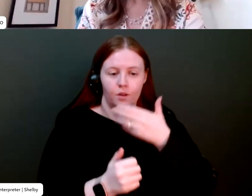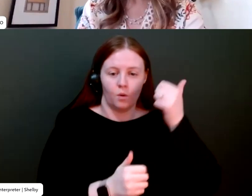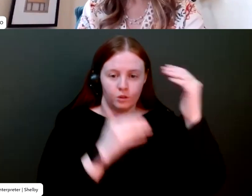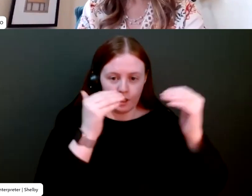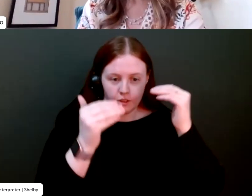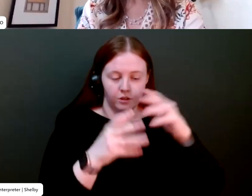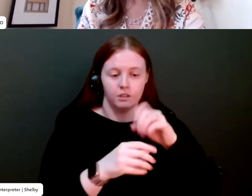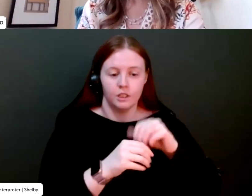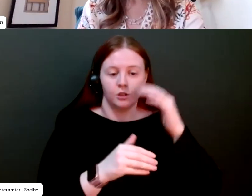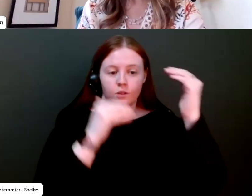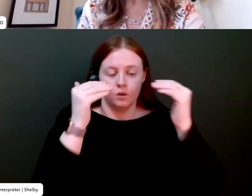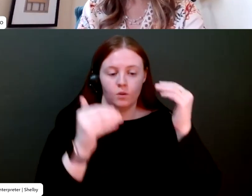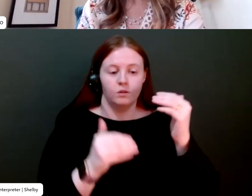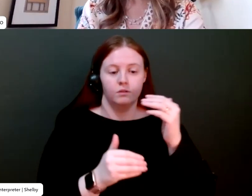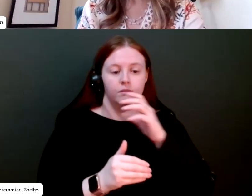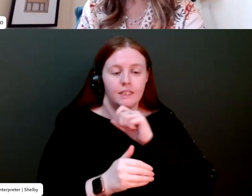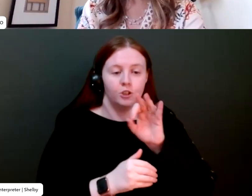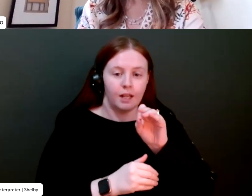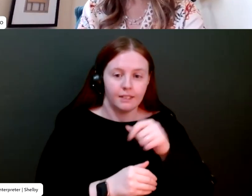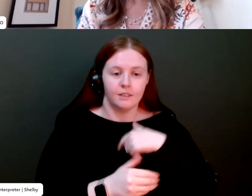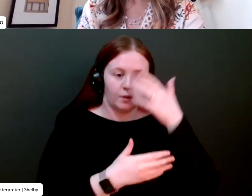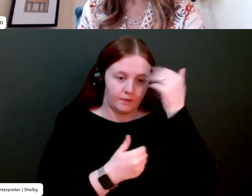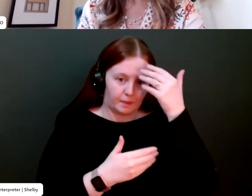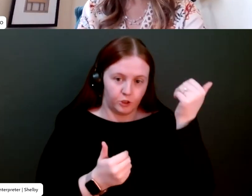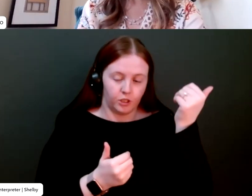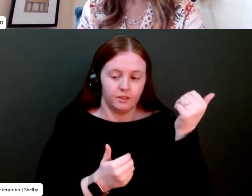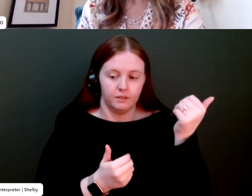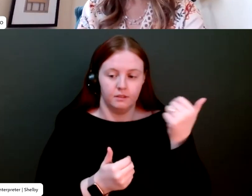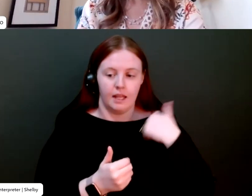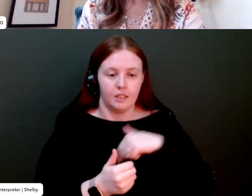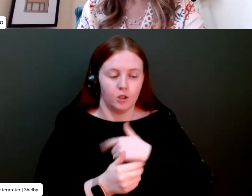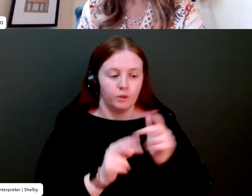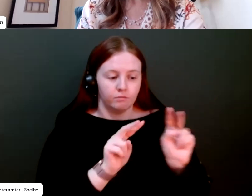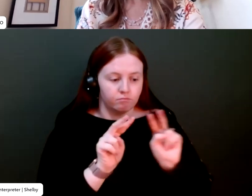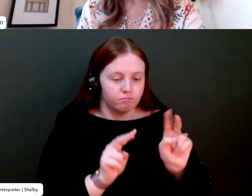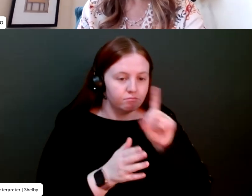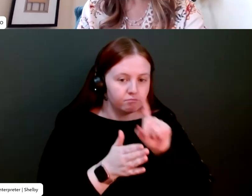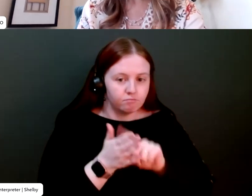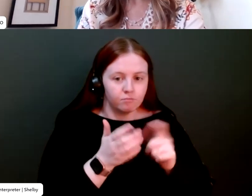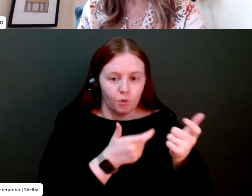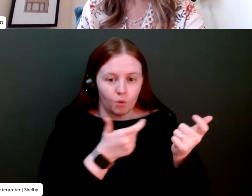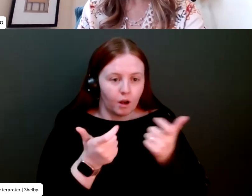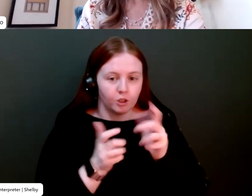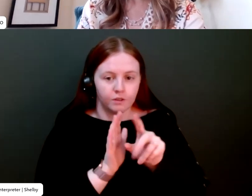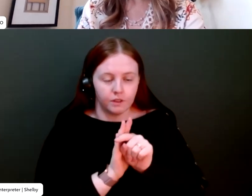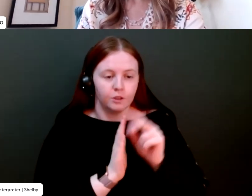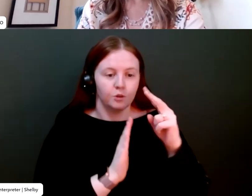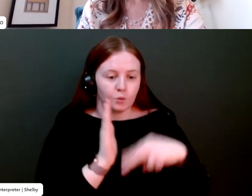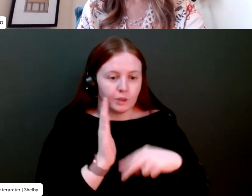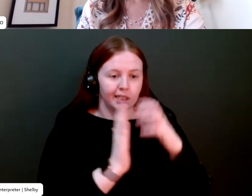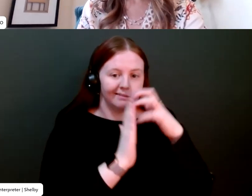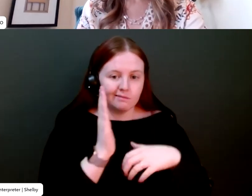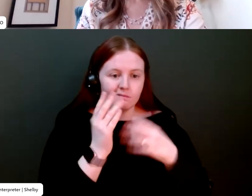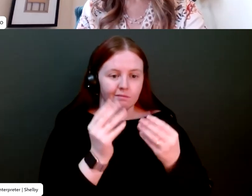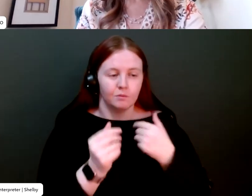adults in their 90s who have dementia. And we're actually watching the videos, reading the interview transcripts. We've had between 40